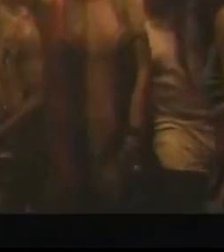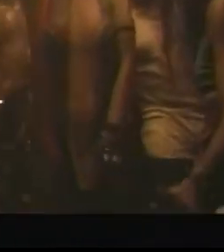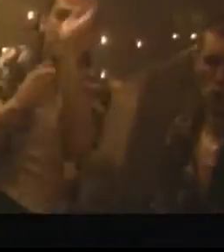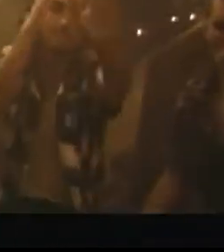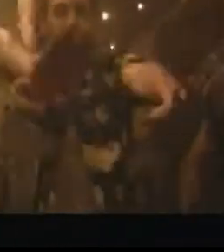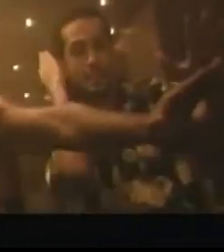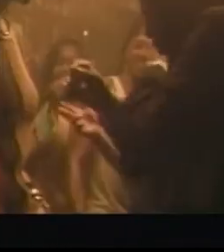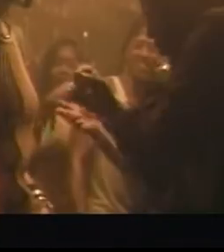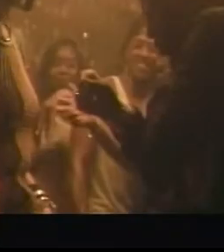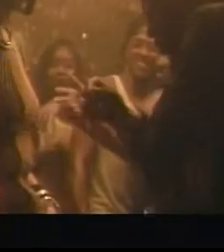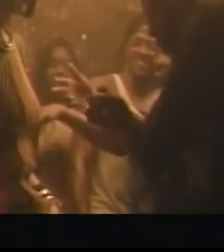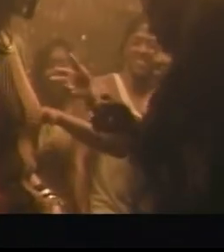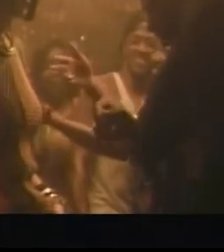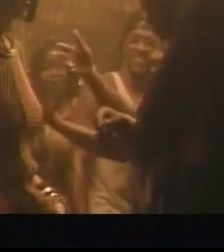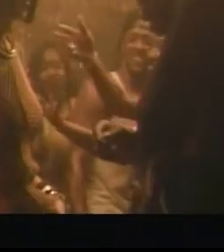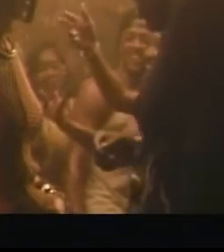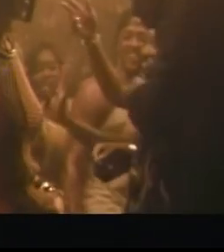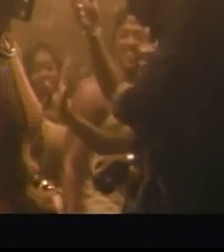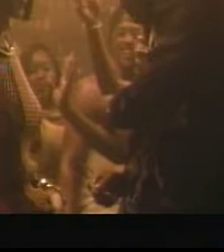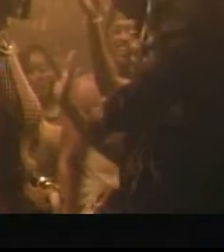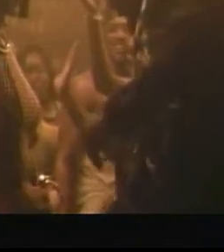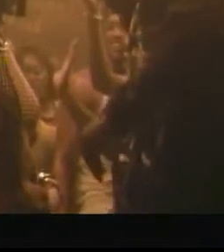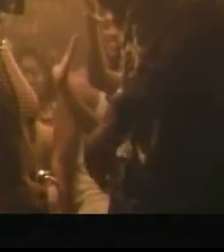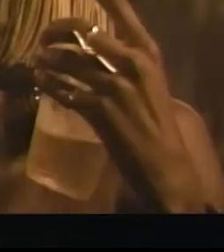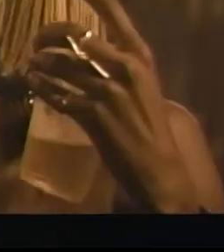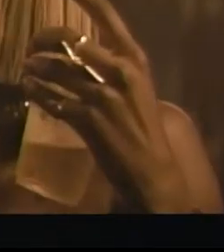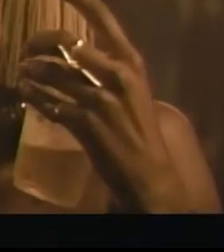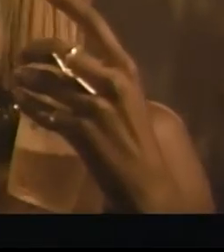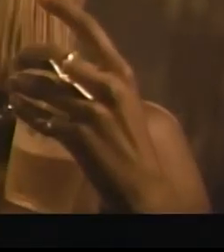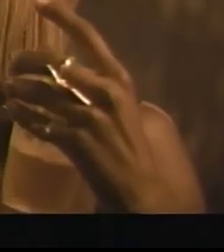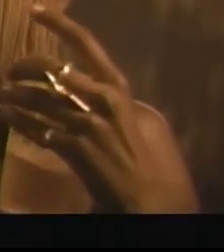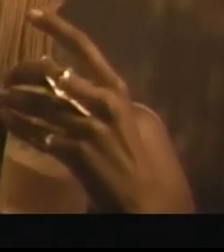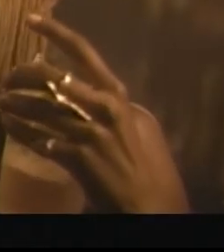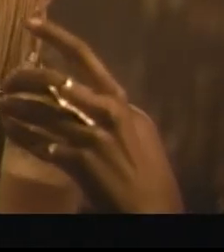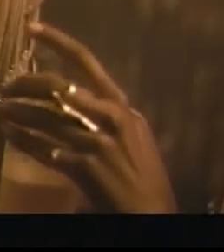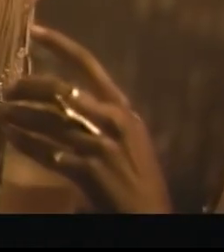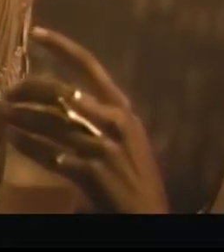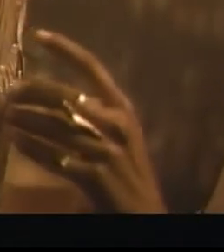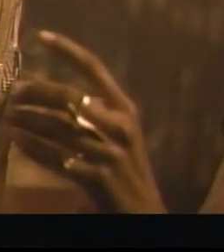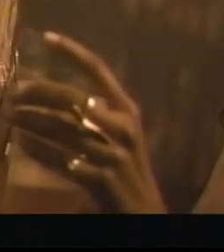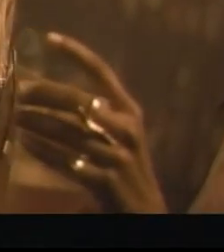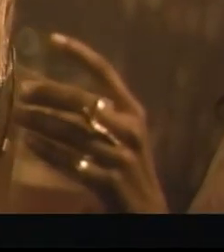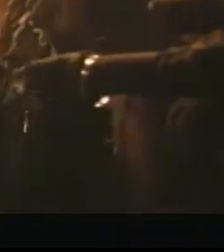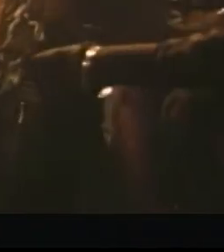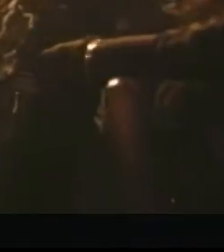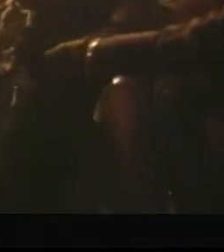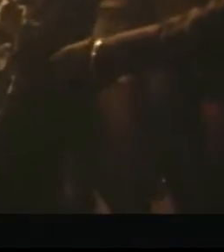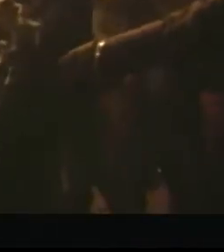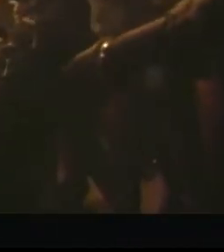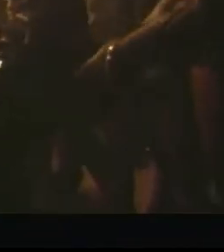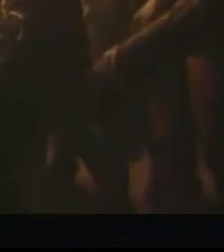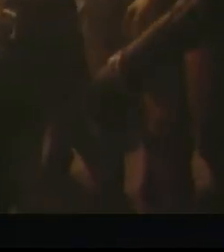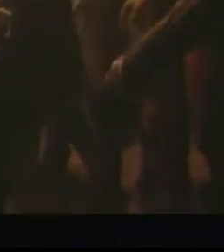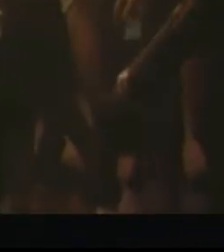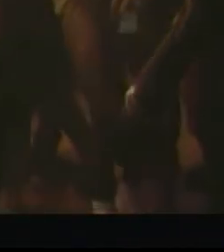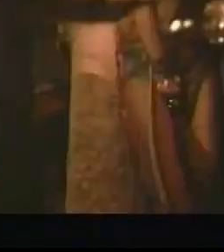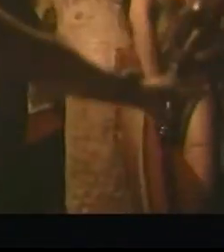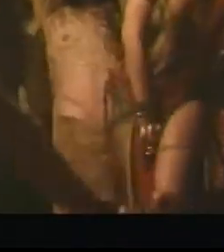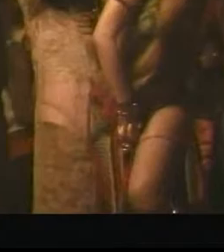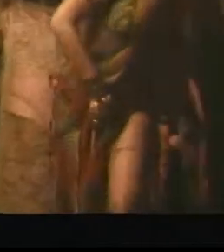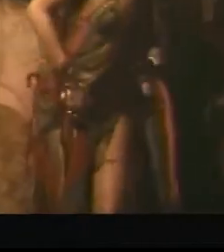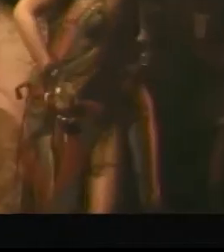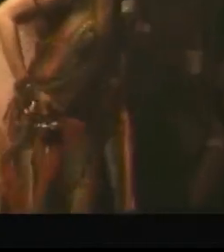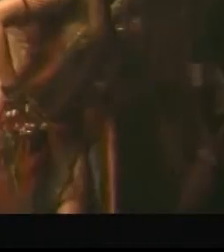59 weeks at #1, but has now set a new record at 60 weeks. The leader, for now, remains Mariah Carey